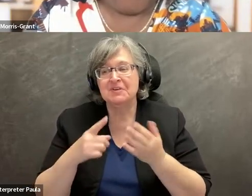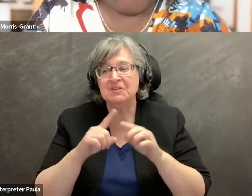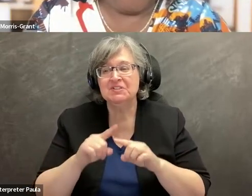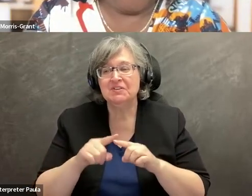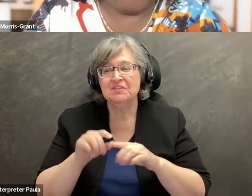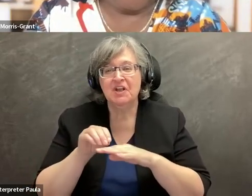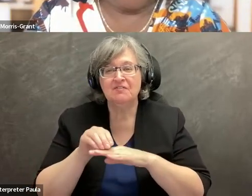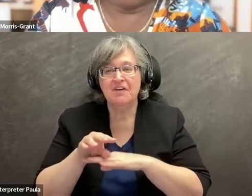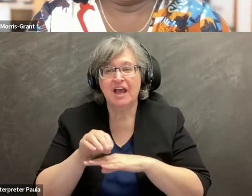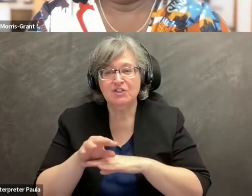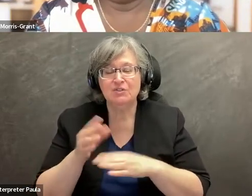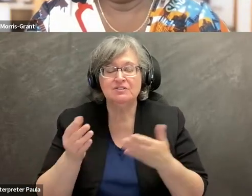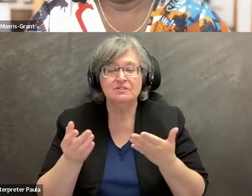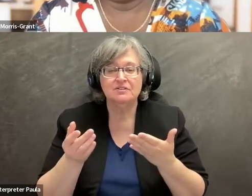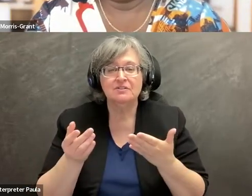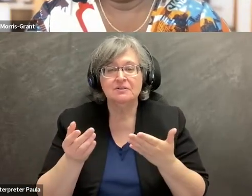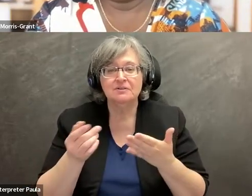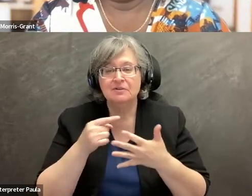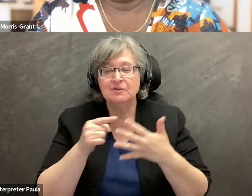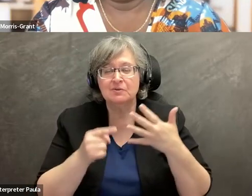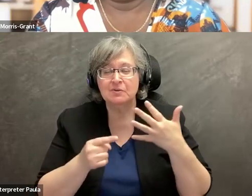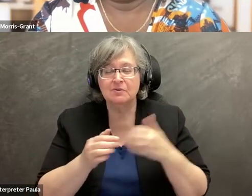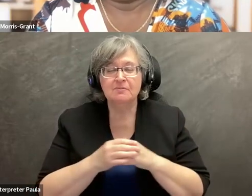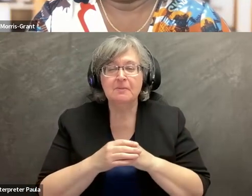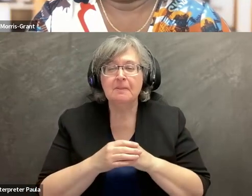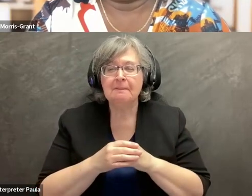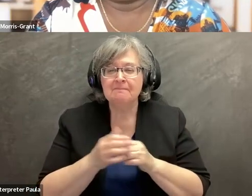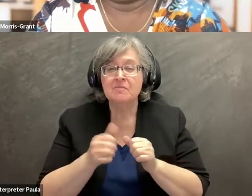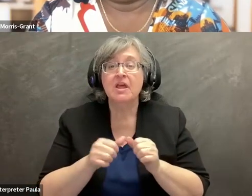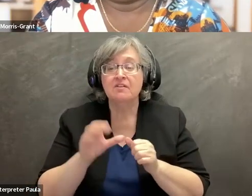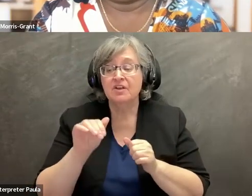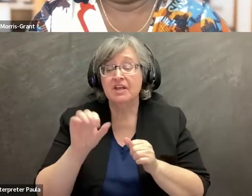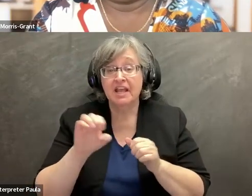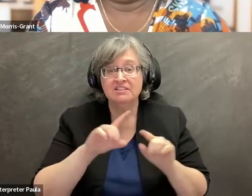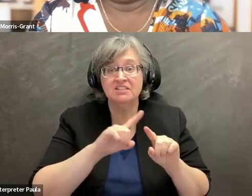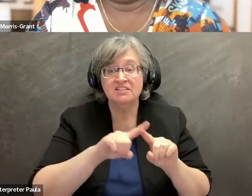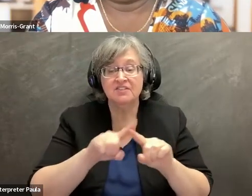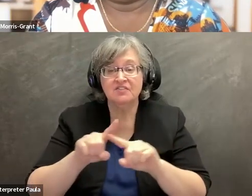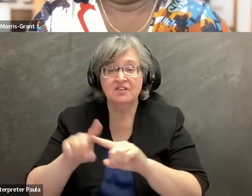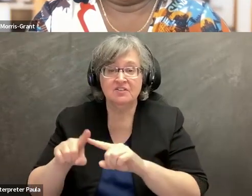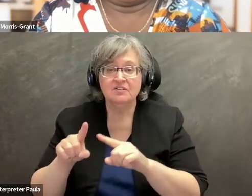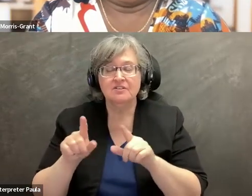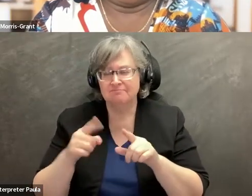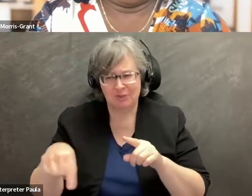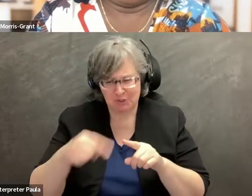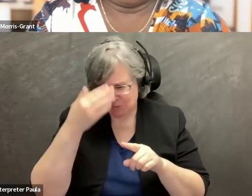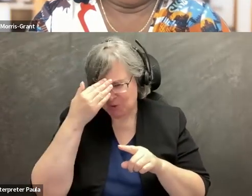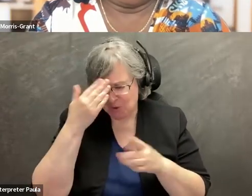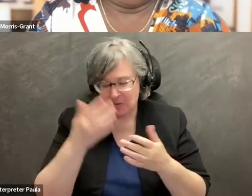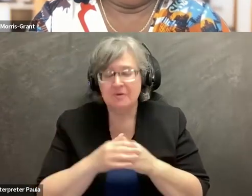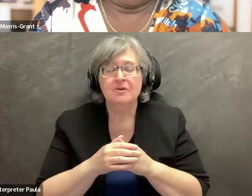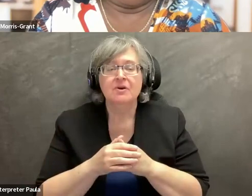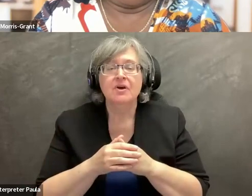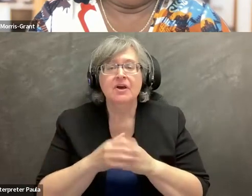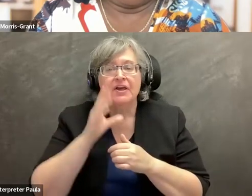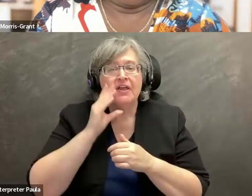factors that can happen, because the reality is that every case is different, as we all know as service providers, and the